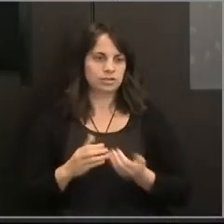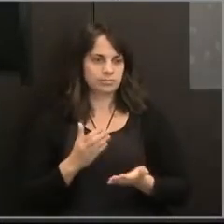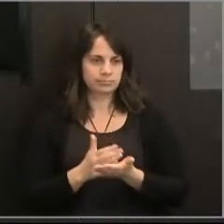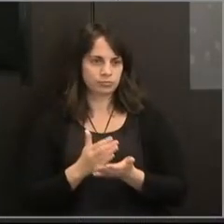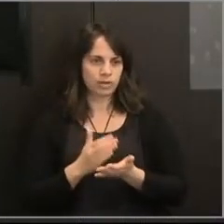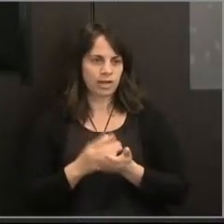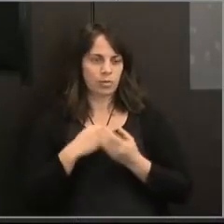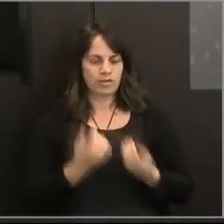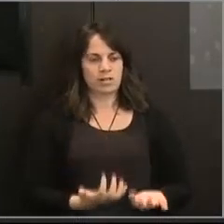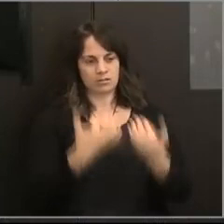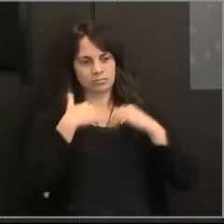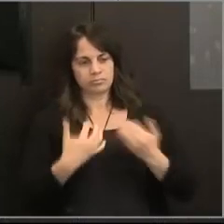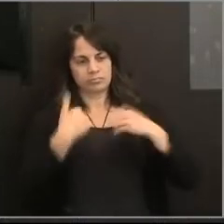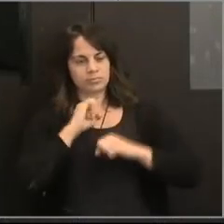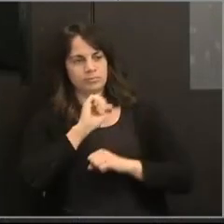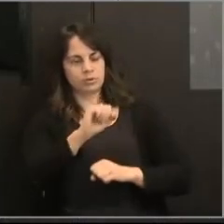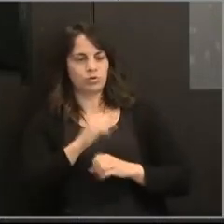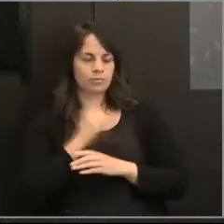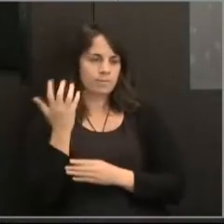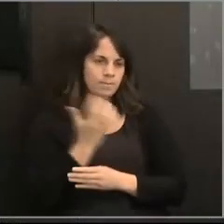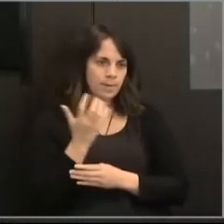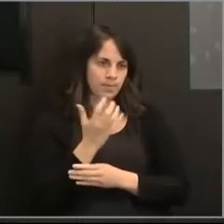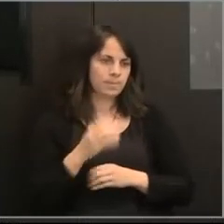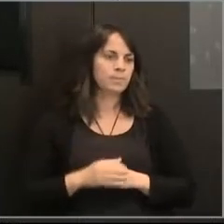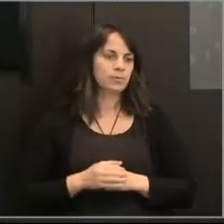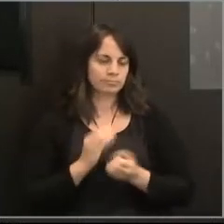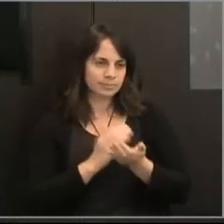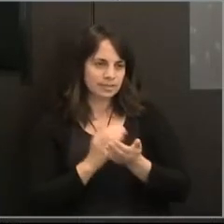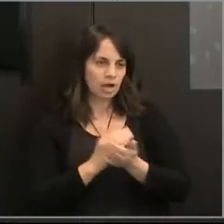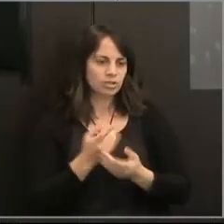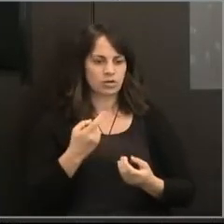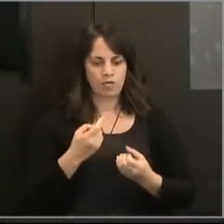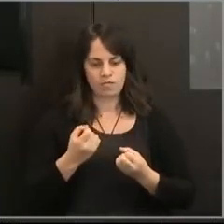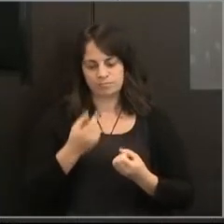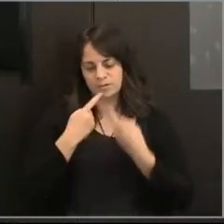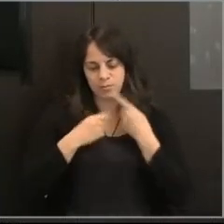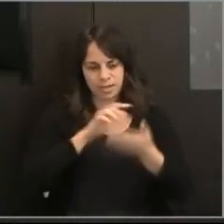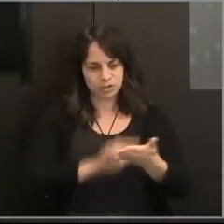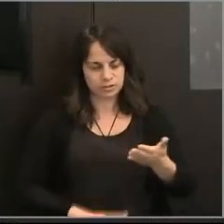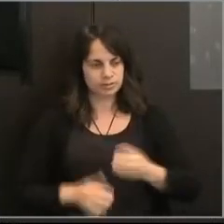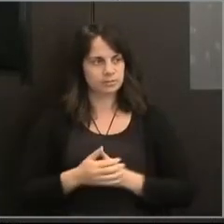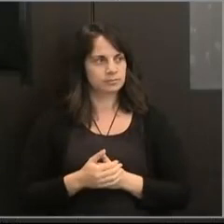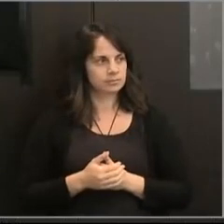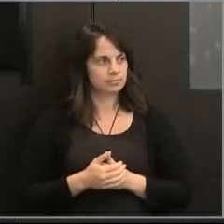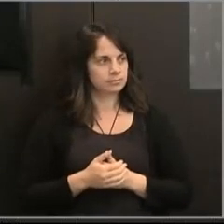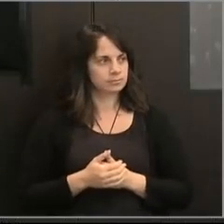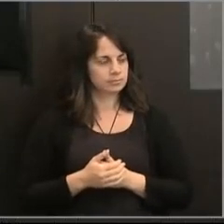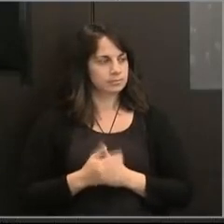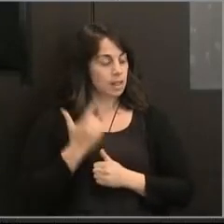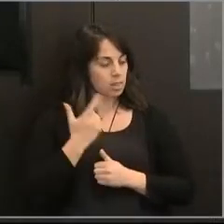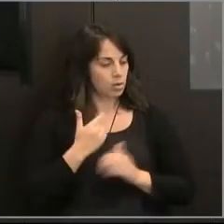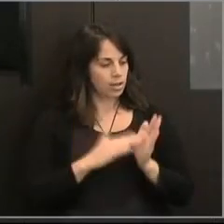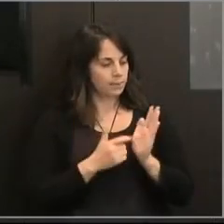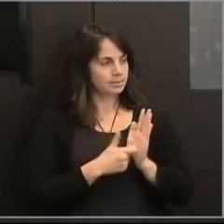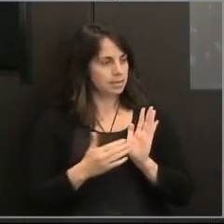your remarkable clarity of expression. Mr. Merrick, I think we should conclude